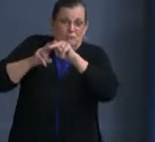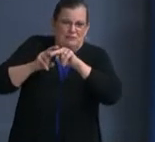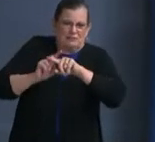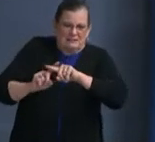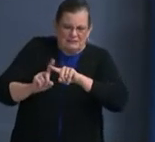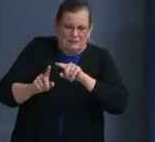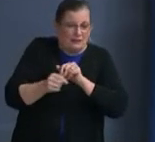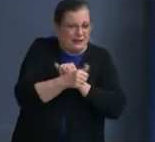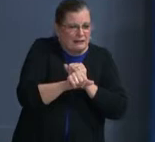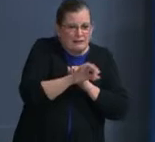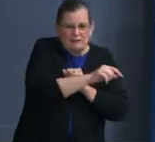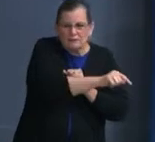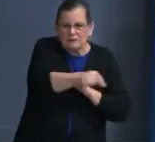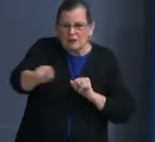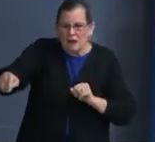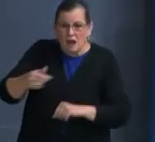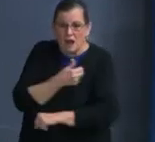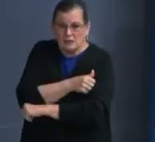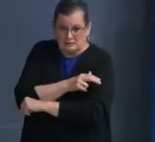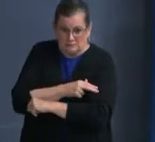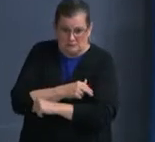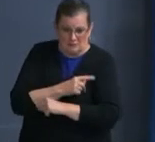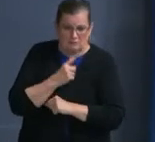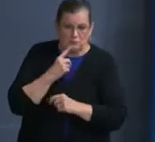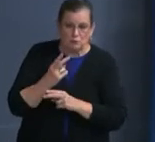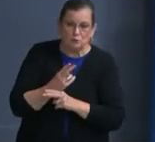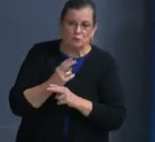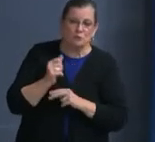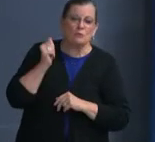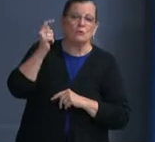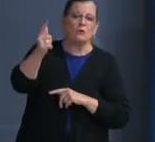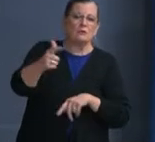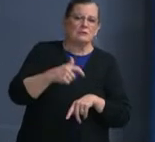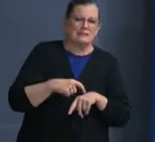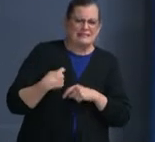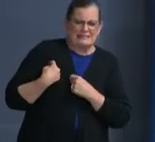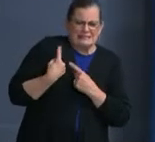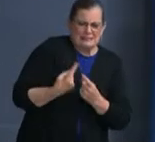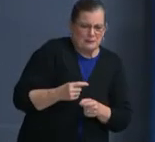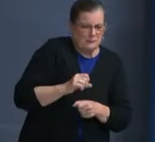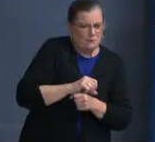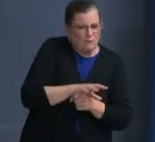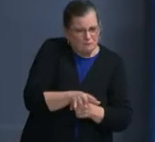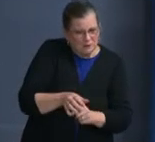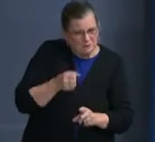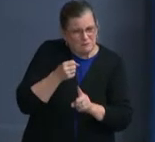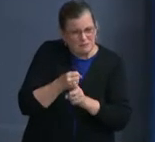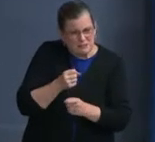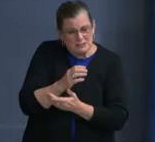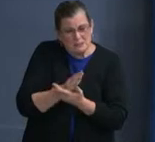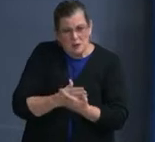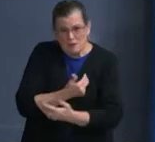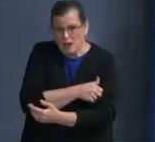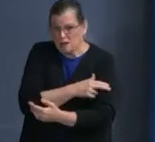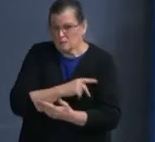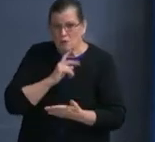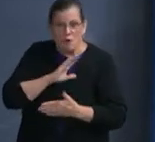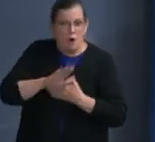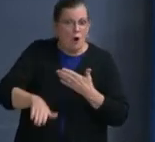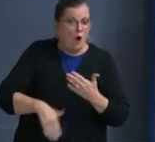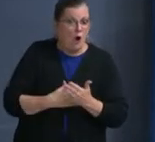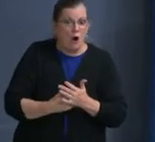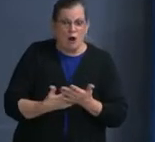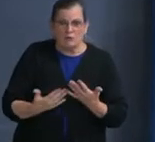hospital's utilization over time. Since the beginning of COVID, we've had some hospitals, all of whom built